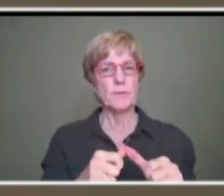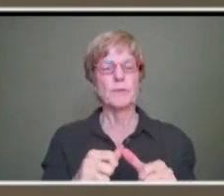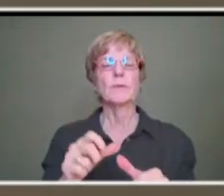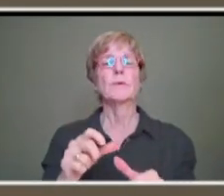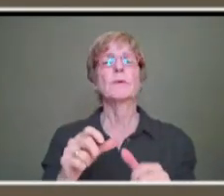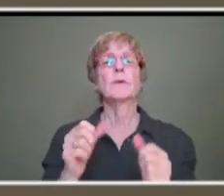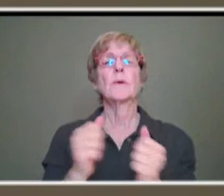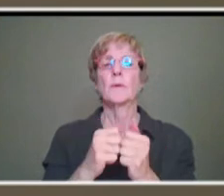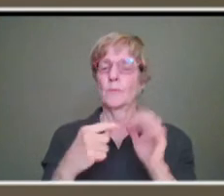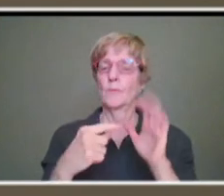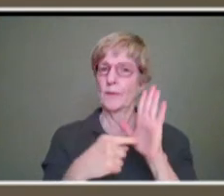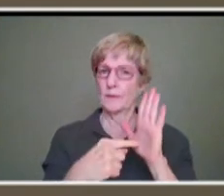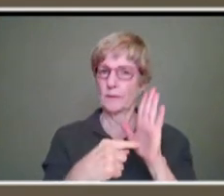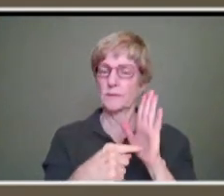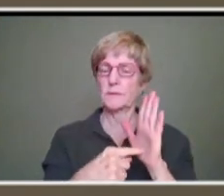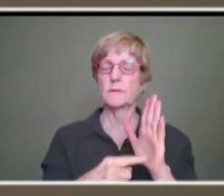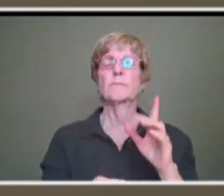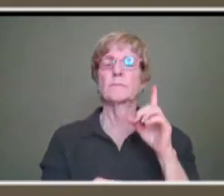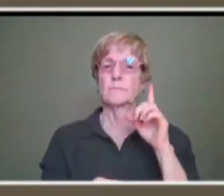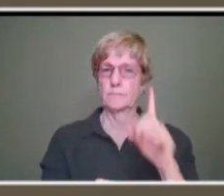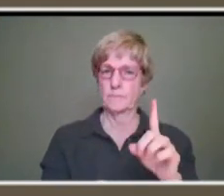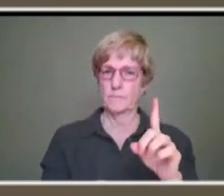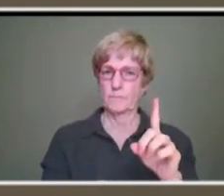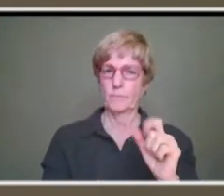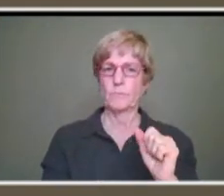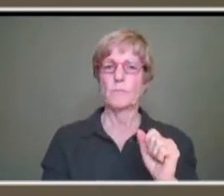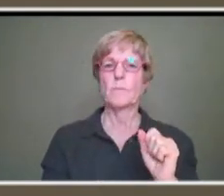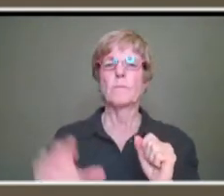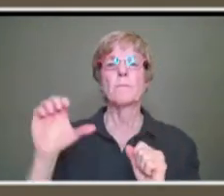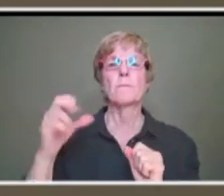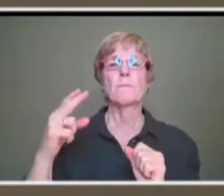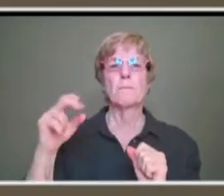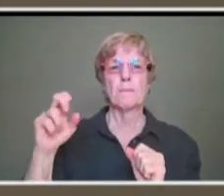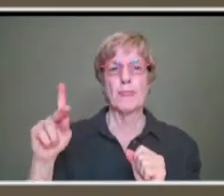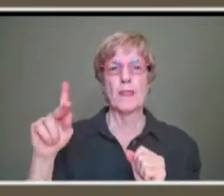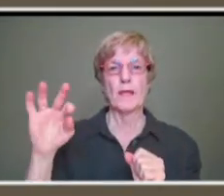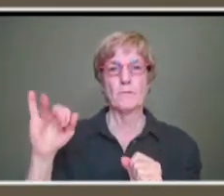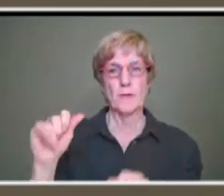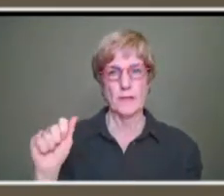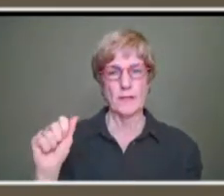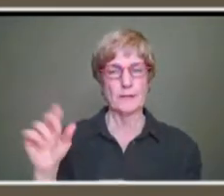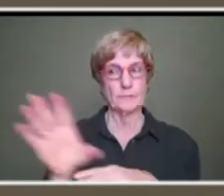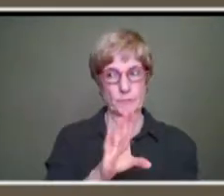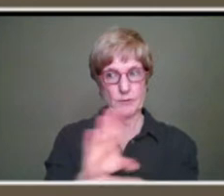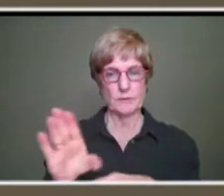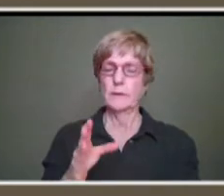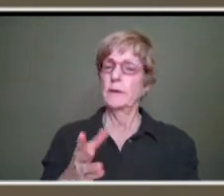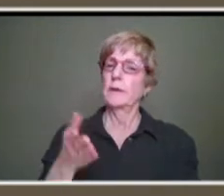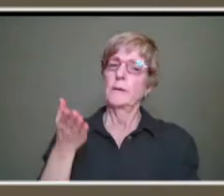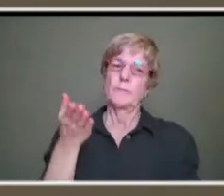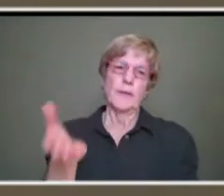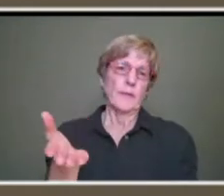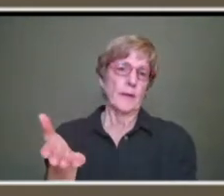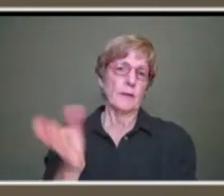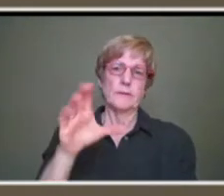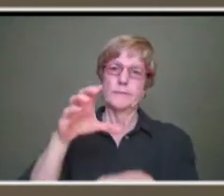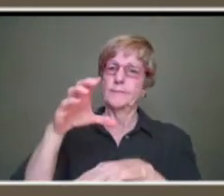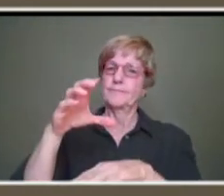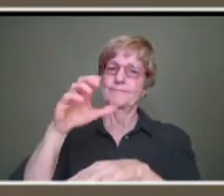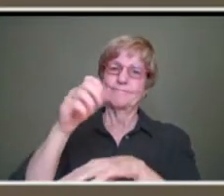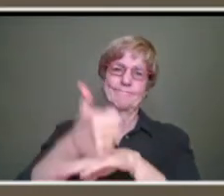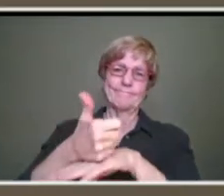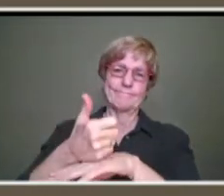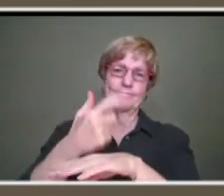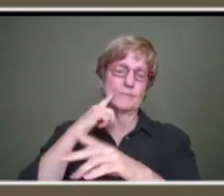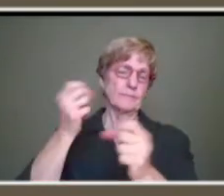this one is Chick-fil-A as a business has been operating out of this location for a lot of